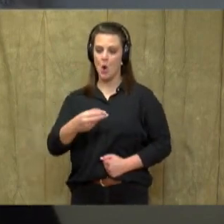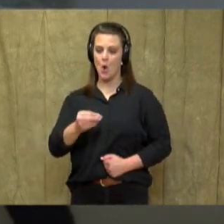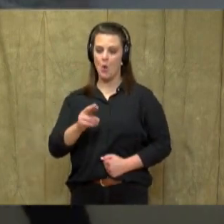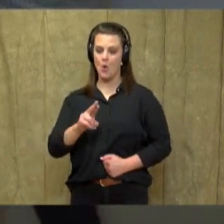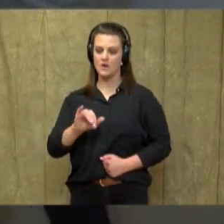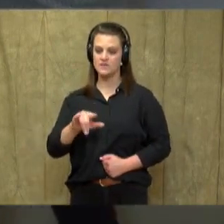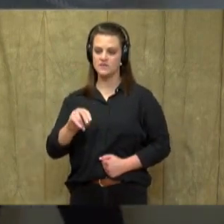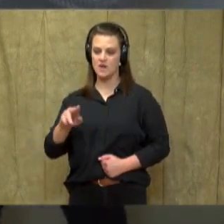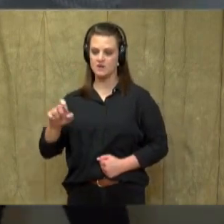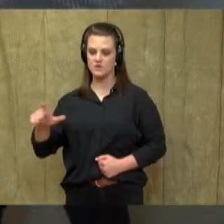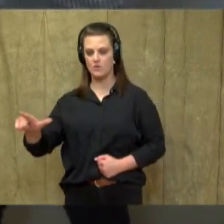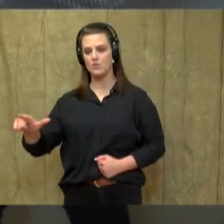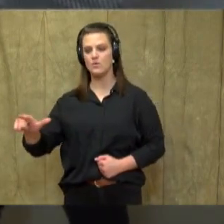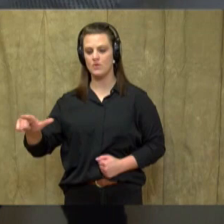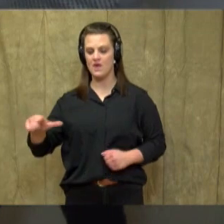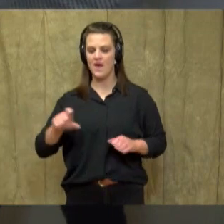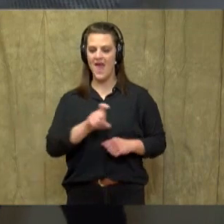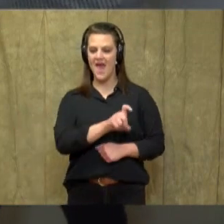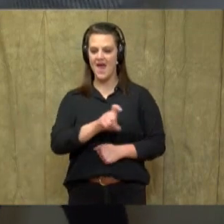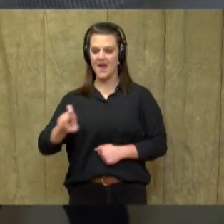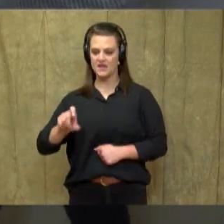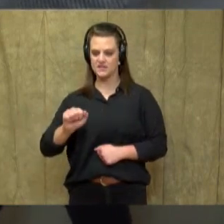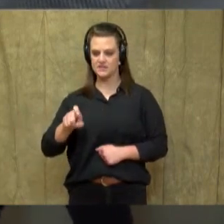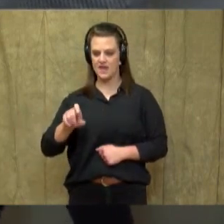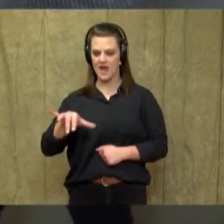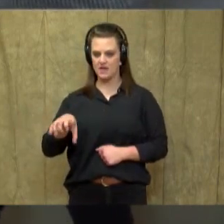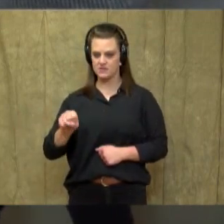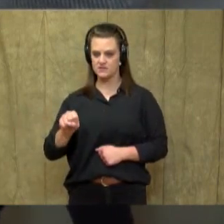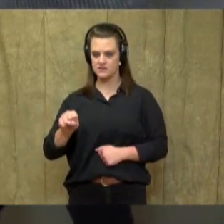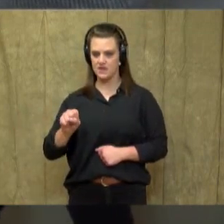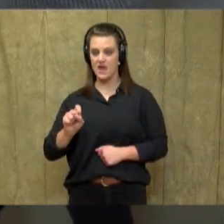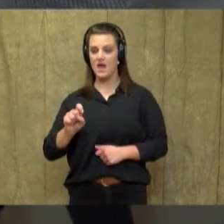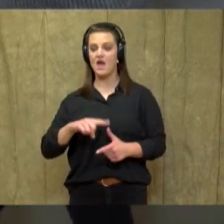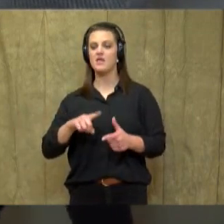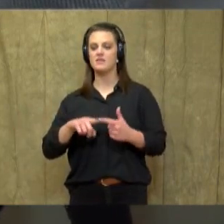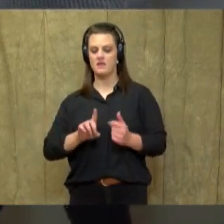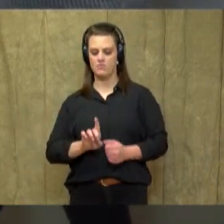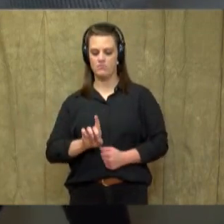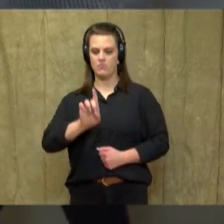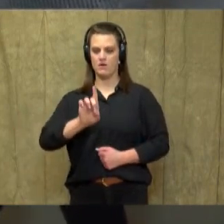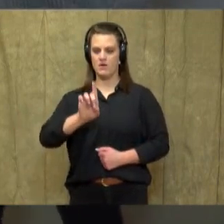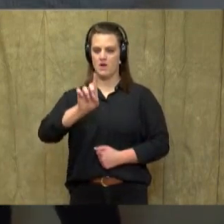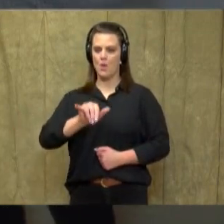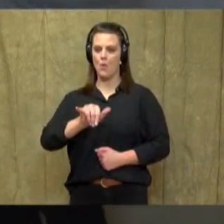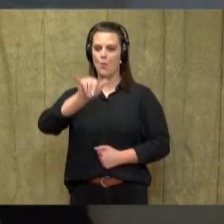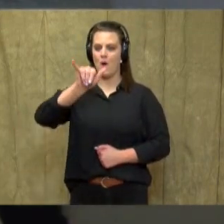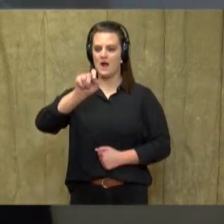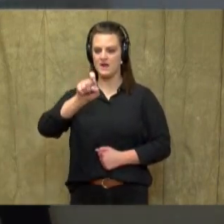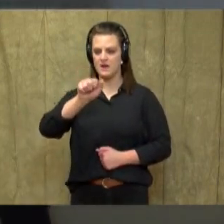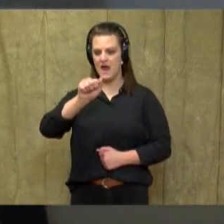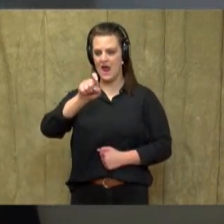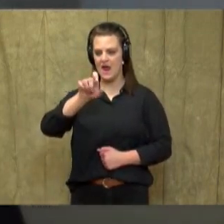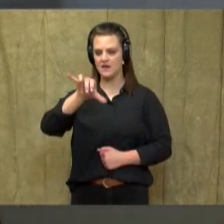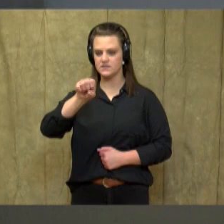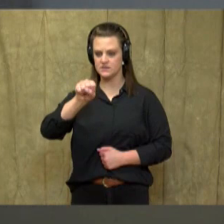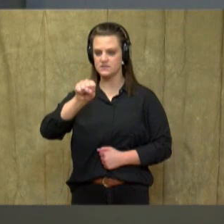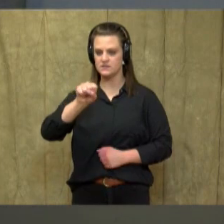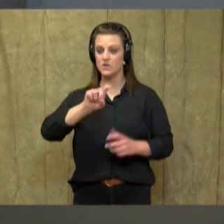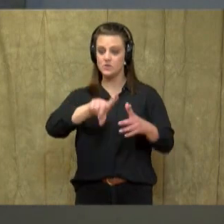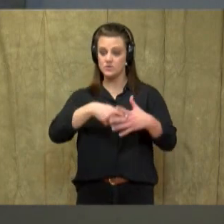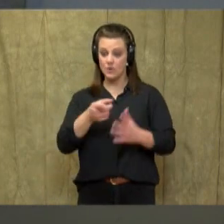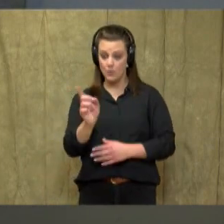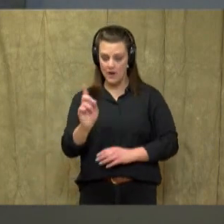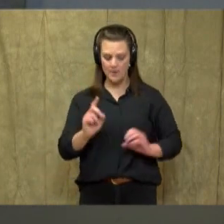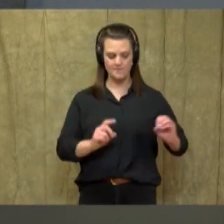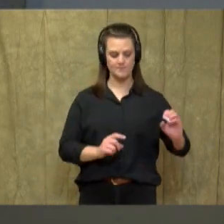the x-axis, and then we move up the y-axis. So if we start here at the